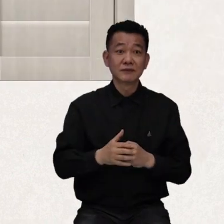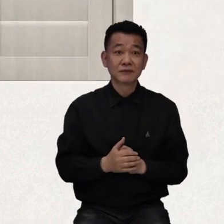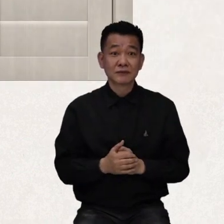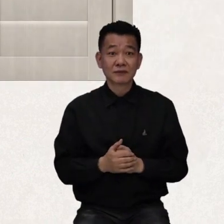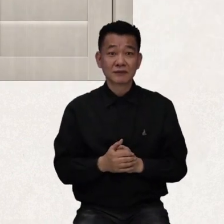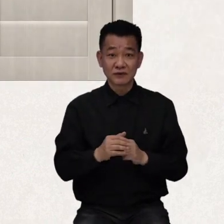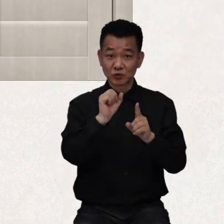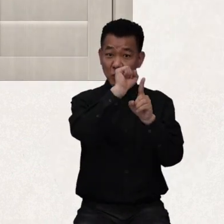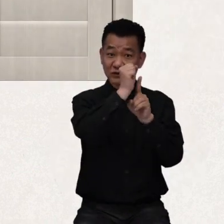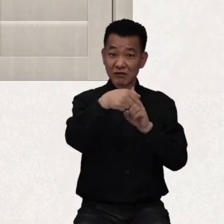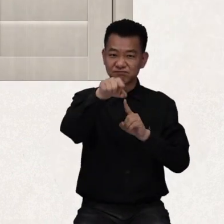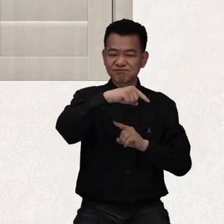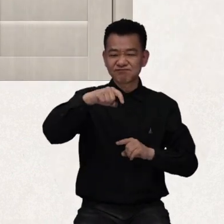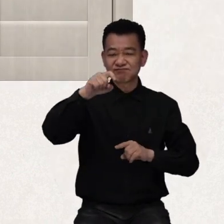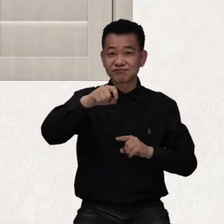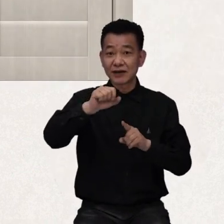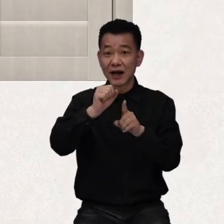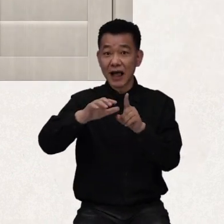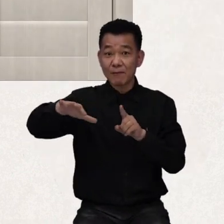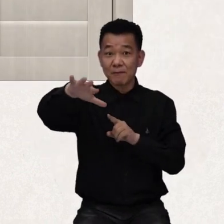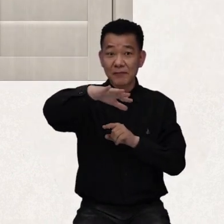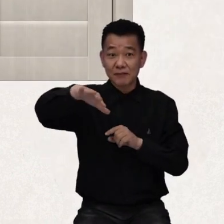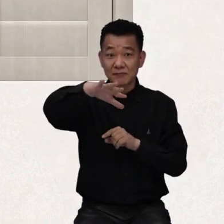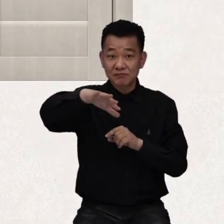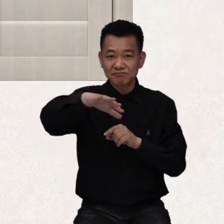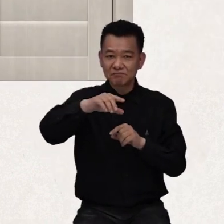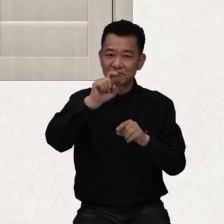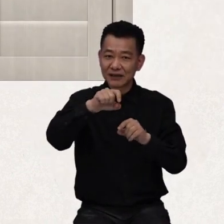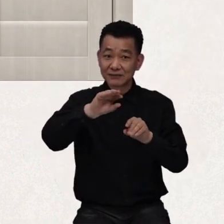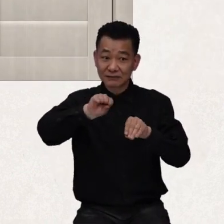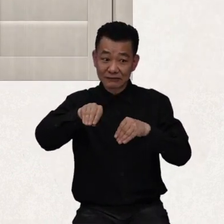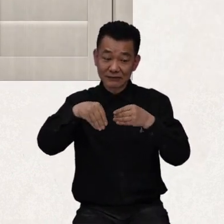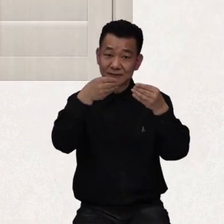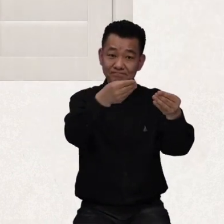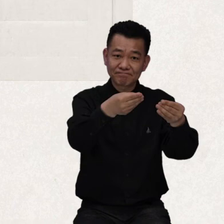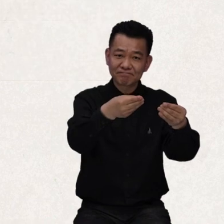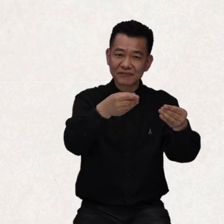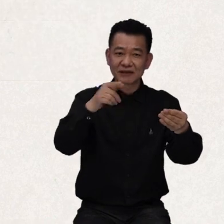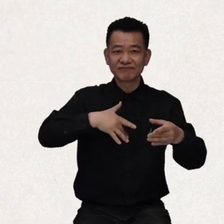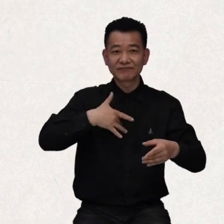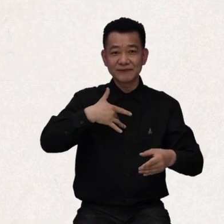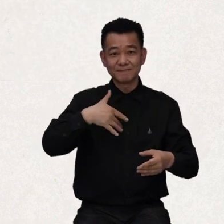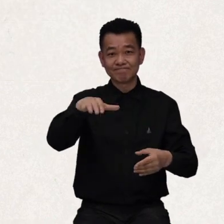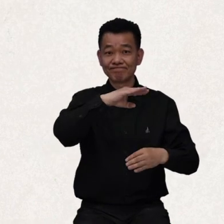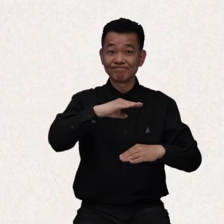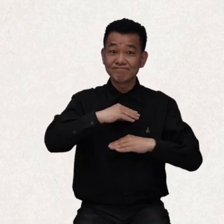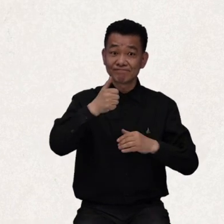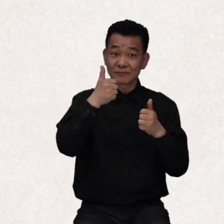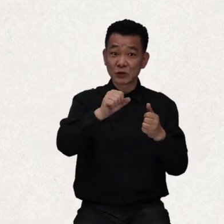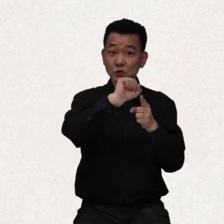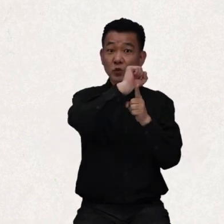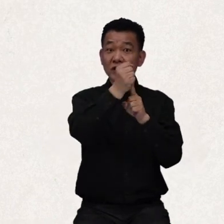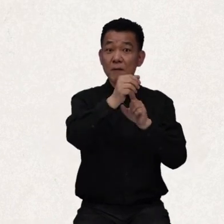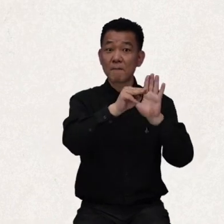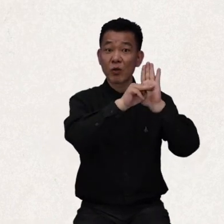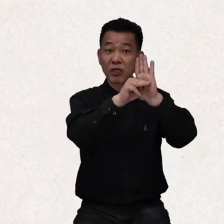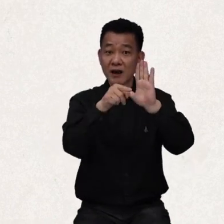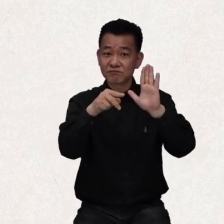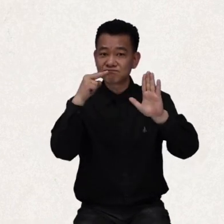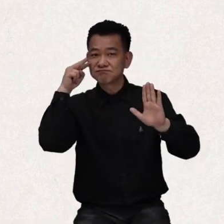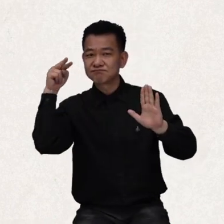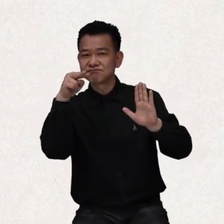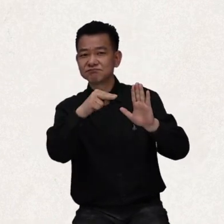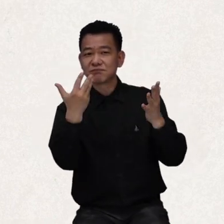the society cannot create such an environment, they will feel disabled. Therefore, in the perspective of a